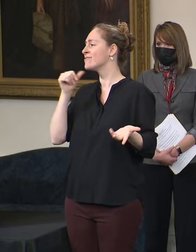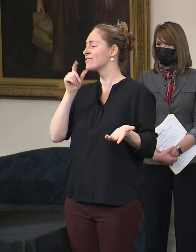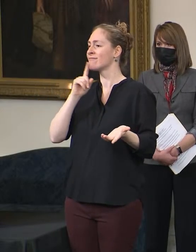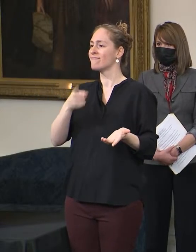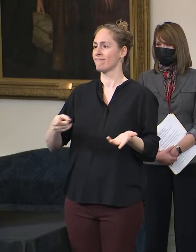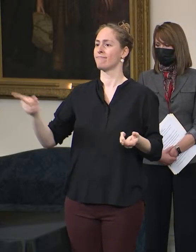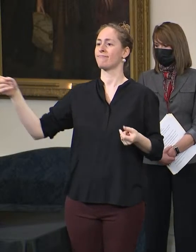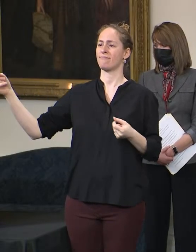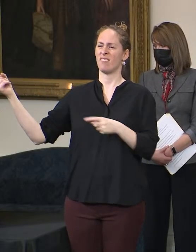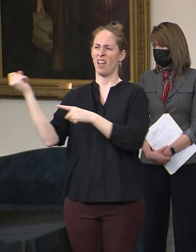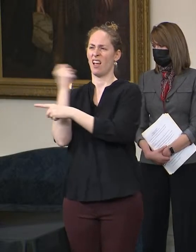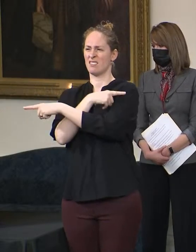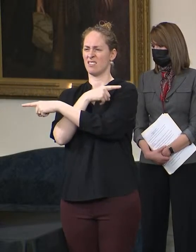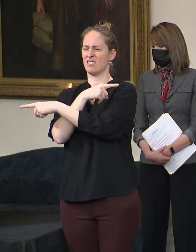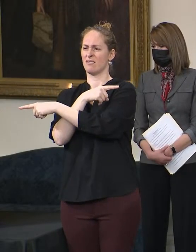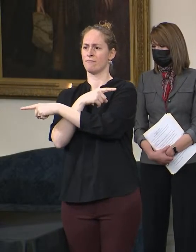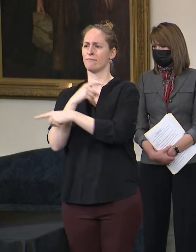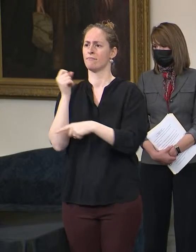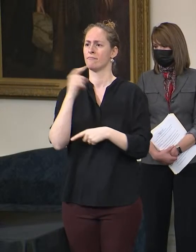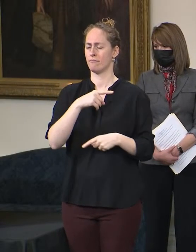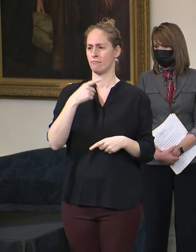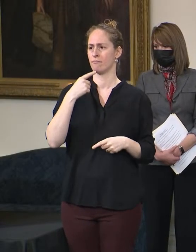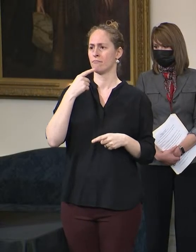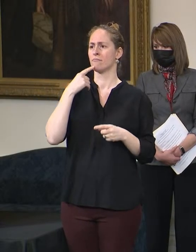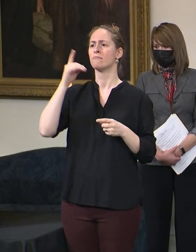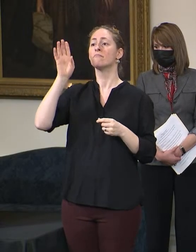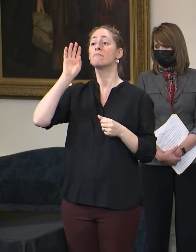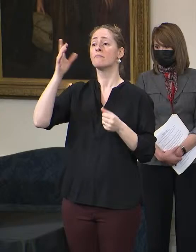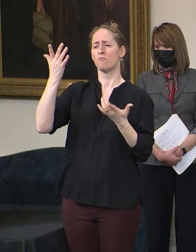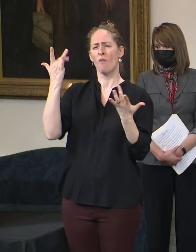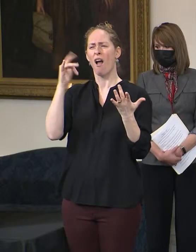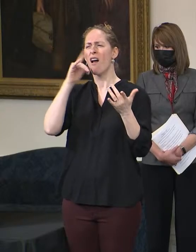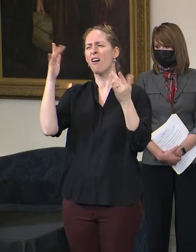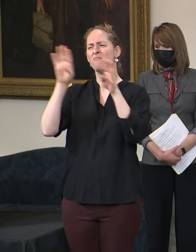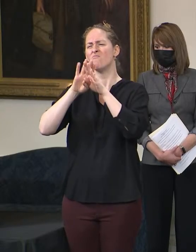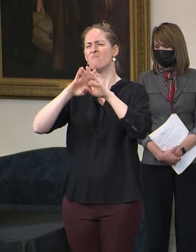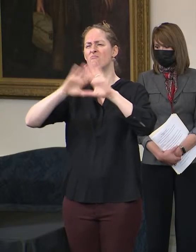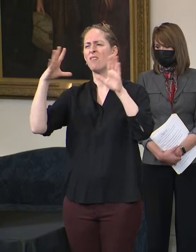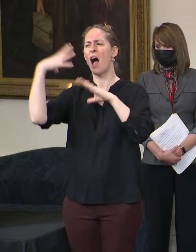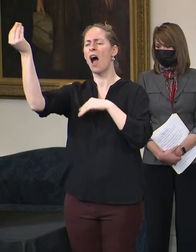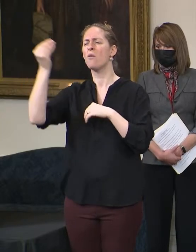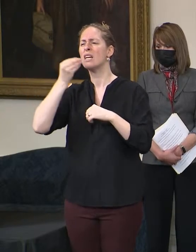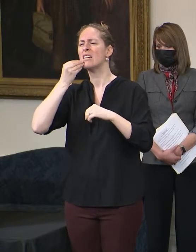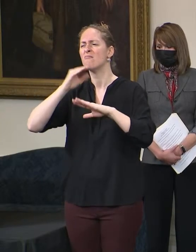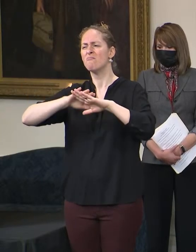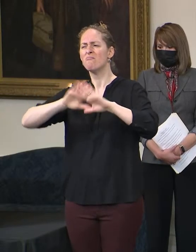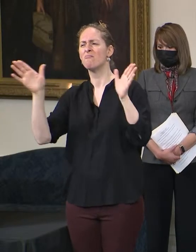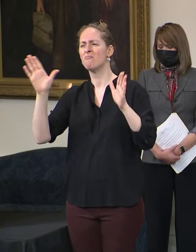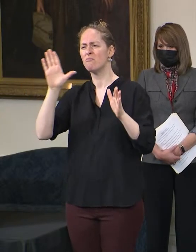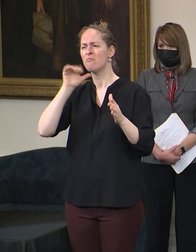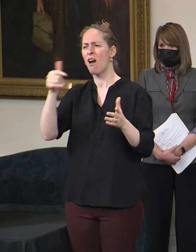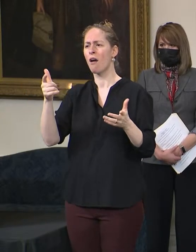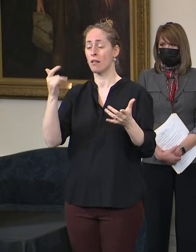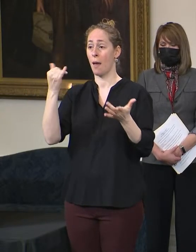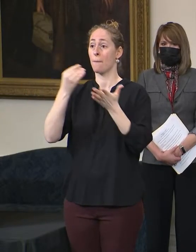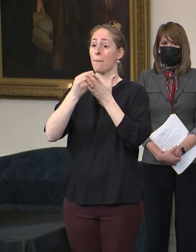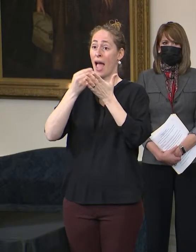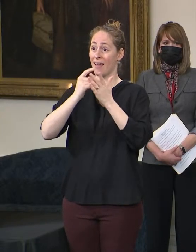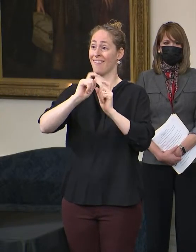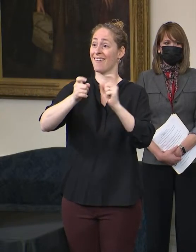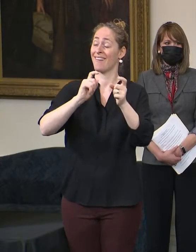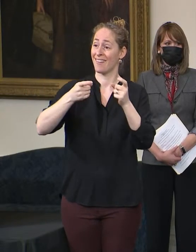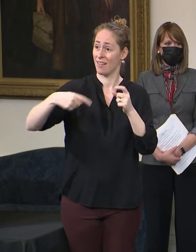no outdoor dining. You mentioned the grant money that was given to restaurants to set up outdoor dining. Is that the right